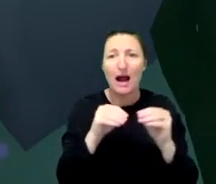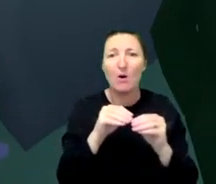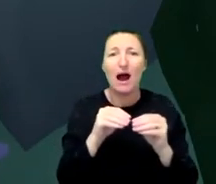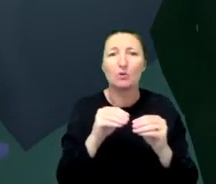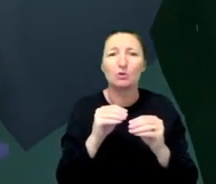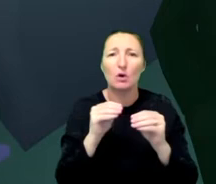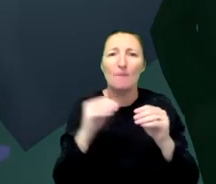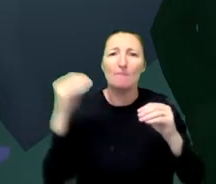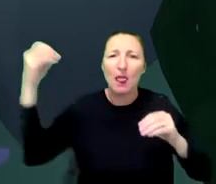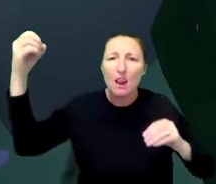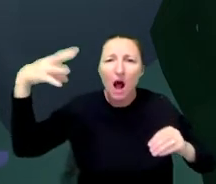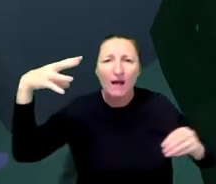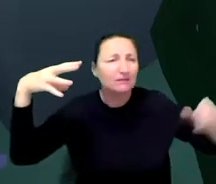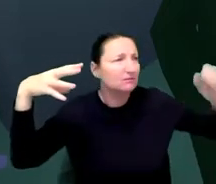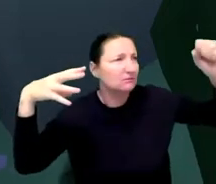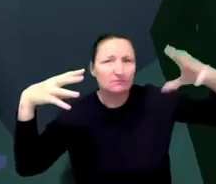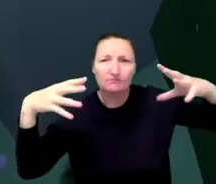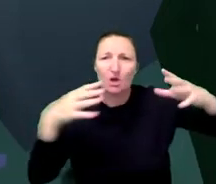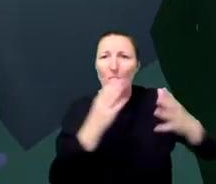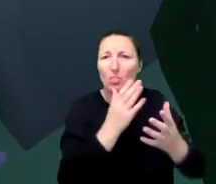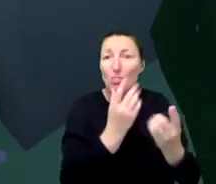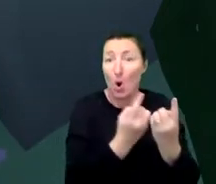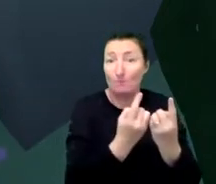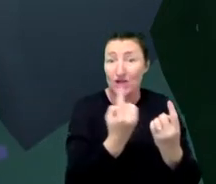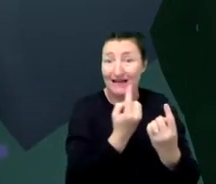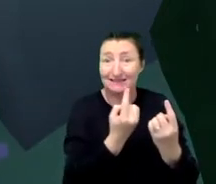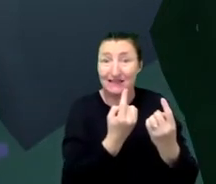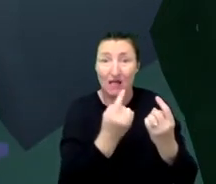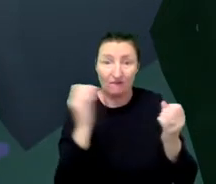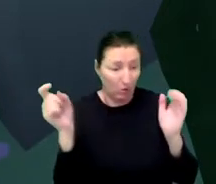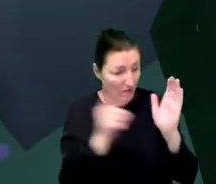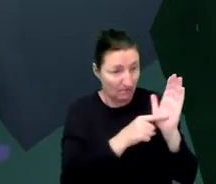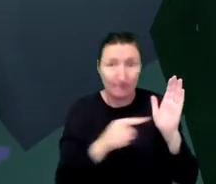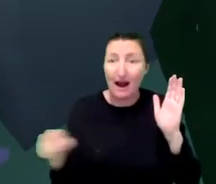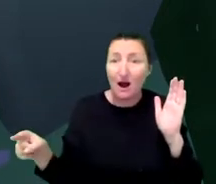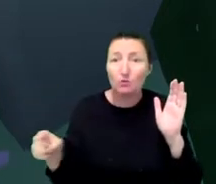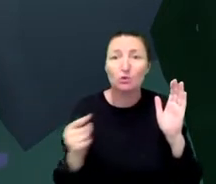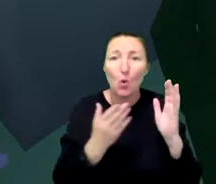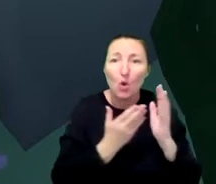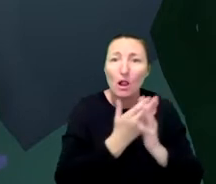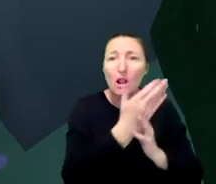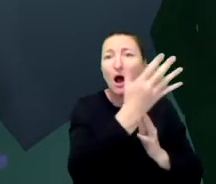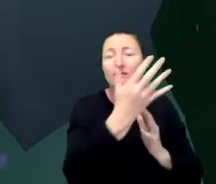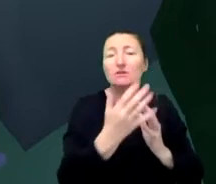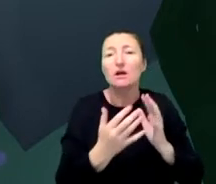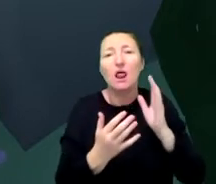semi-translucent objects deal with light. So if you think about like when you have your hand up against a